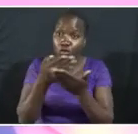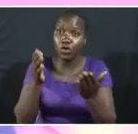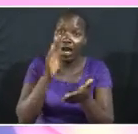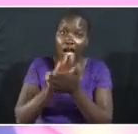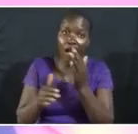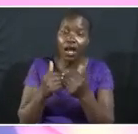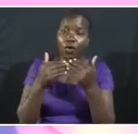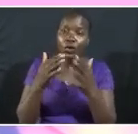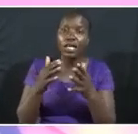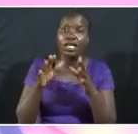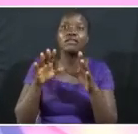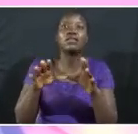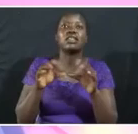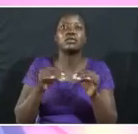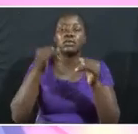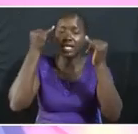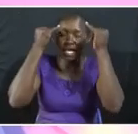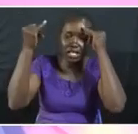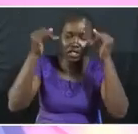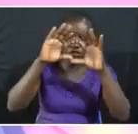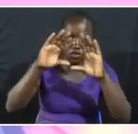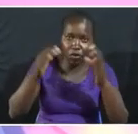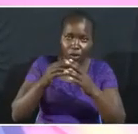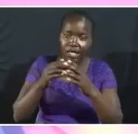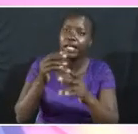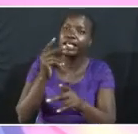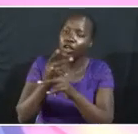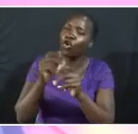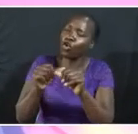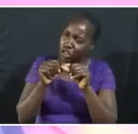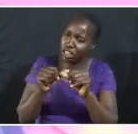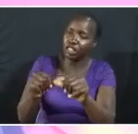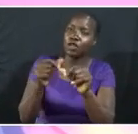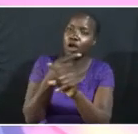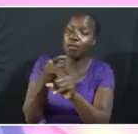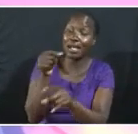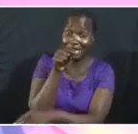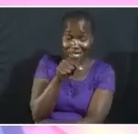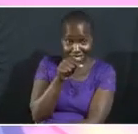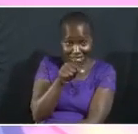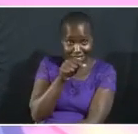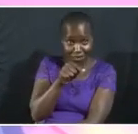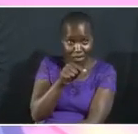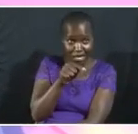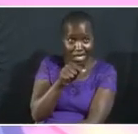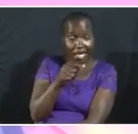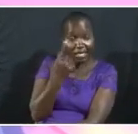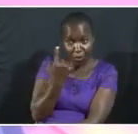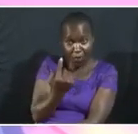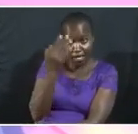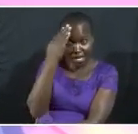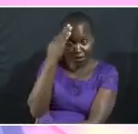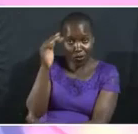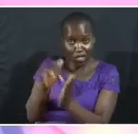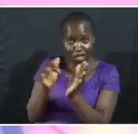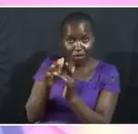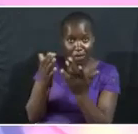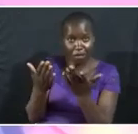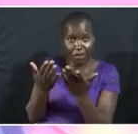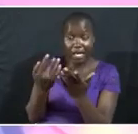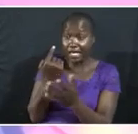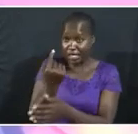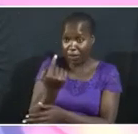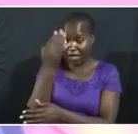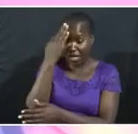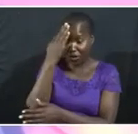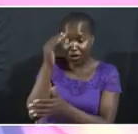you subscribe to the ideologies of the world, keep it out there. But this one, the one I know in the Bible, the one I know in